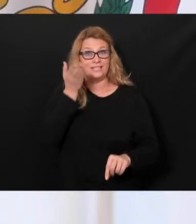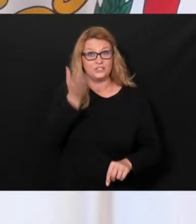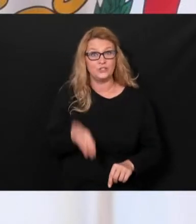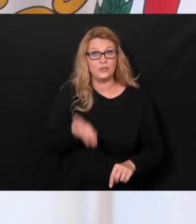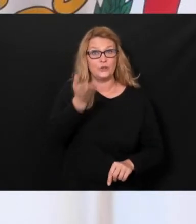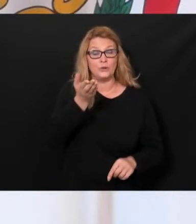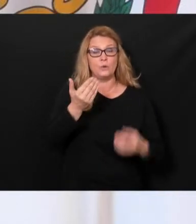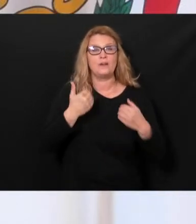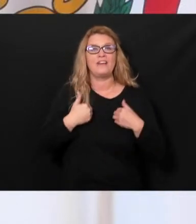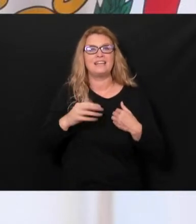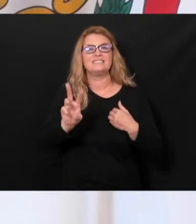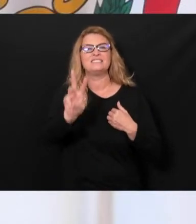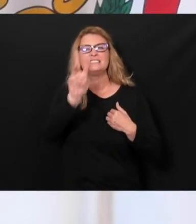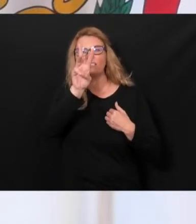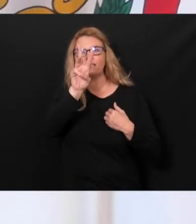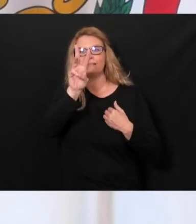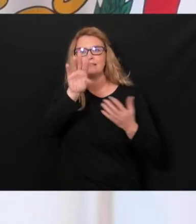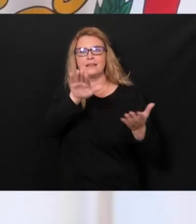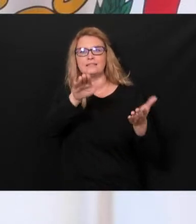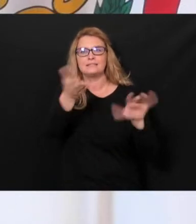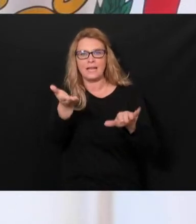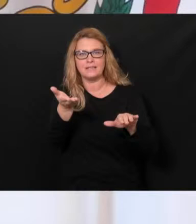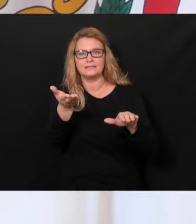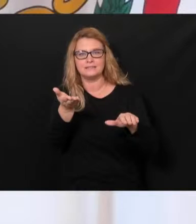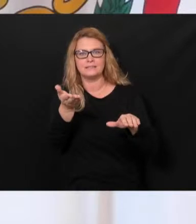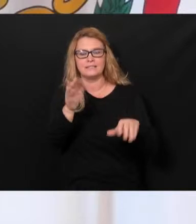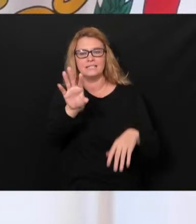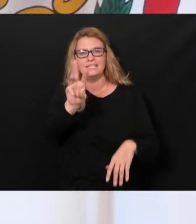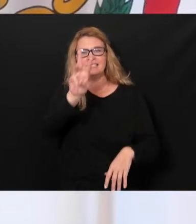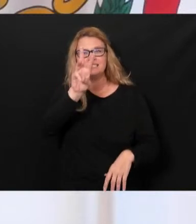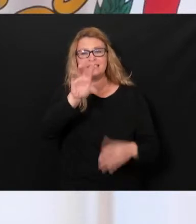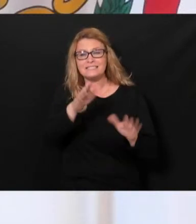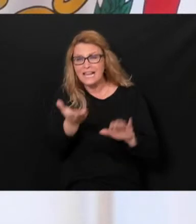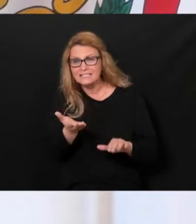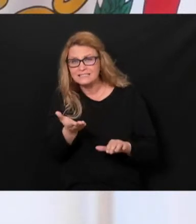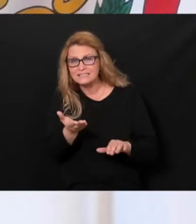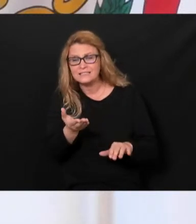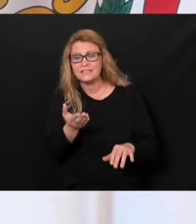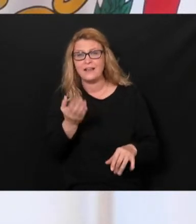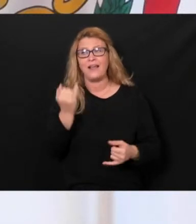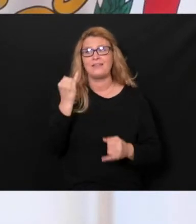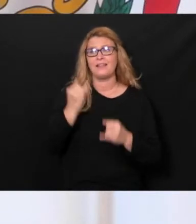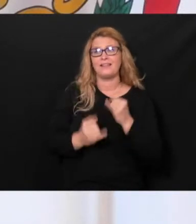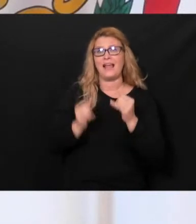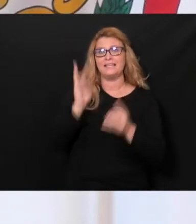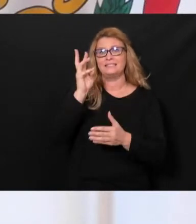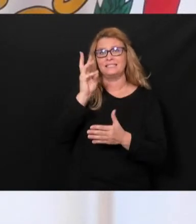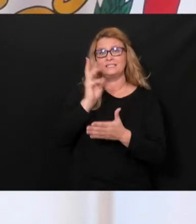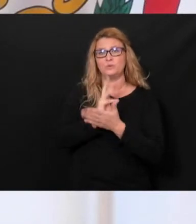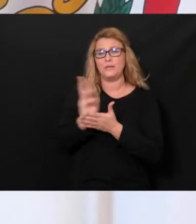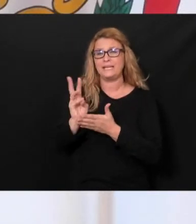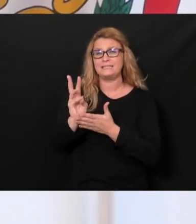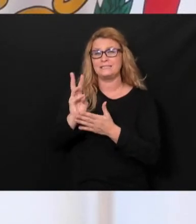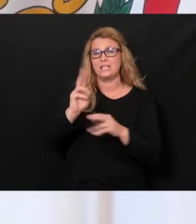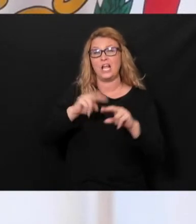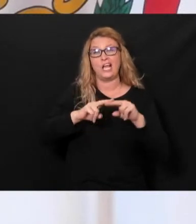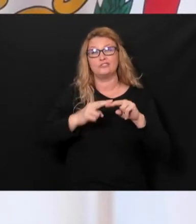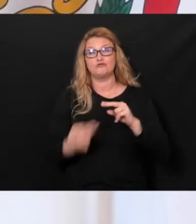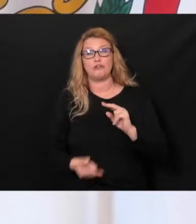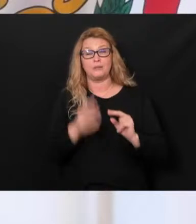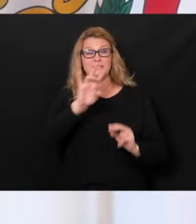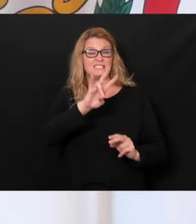have had 6 deaths. I am reporting to you that our death rate in the last 6 weeks has dropped